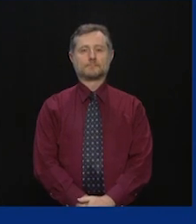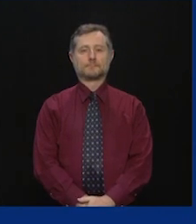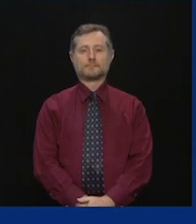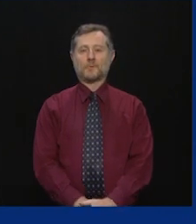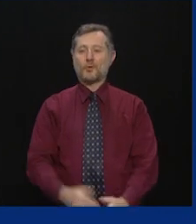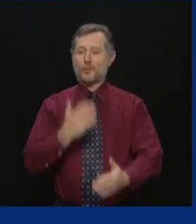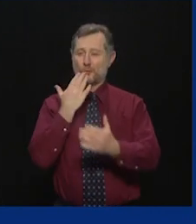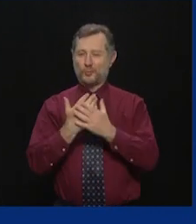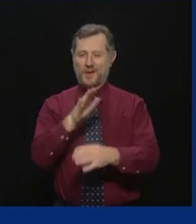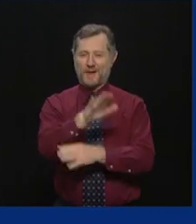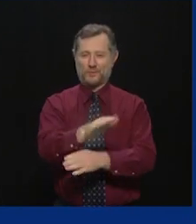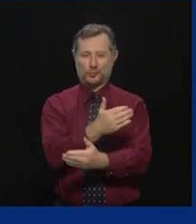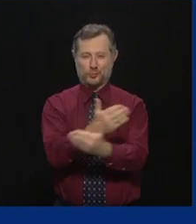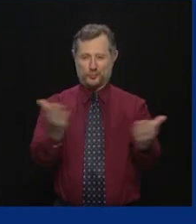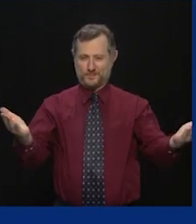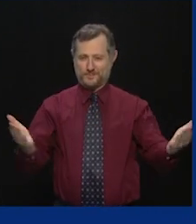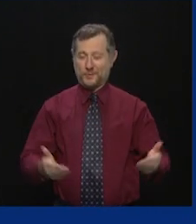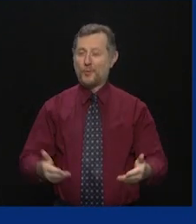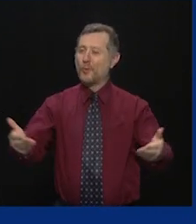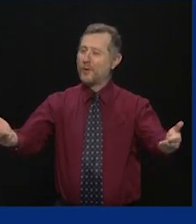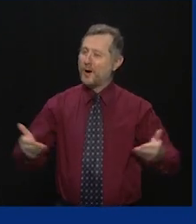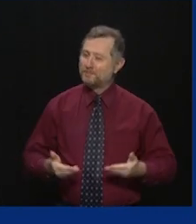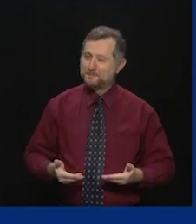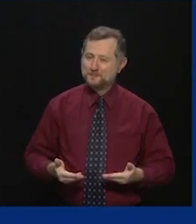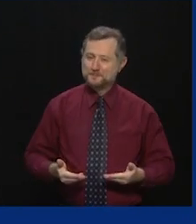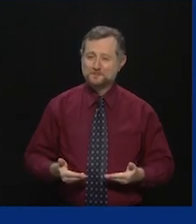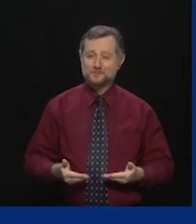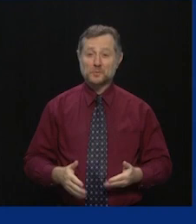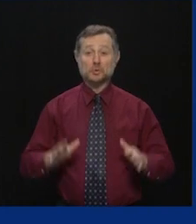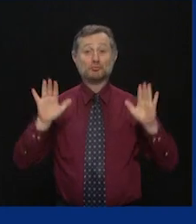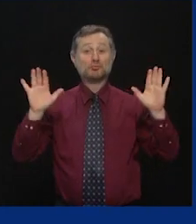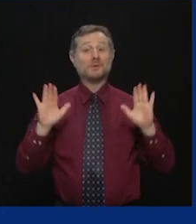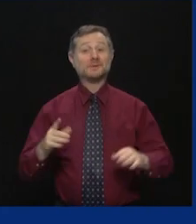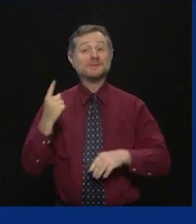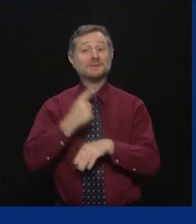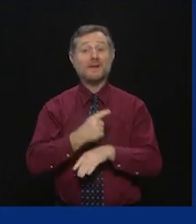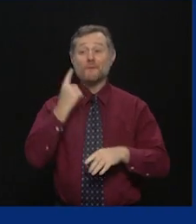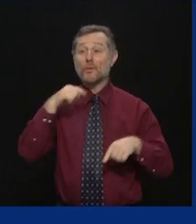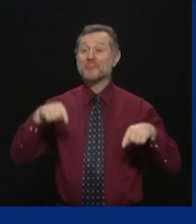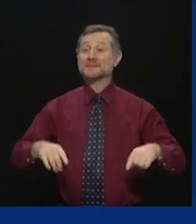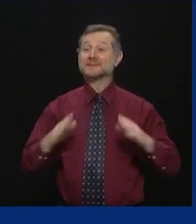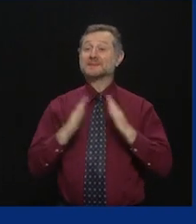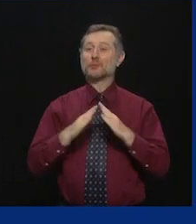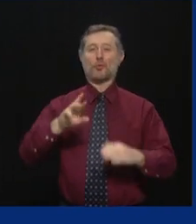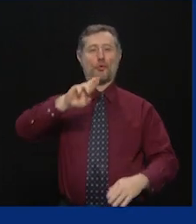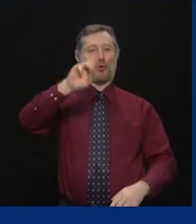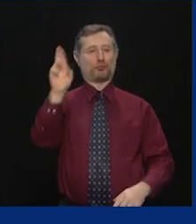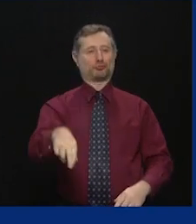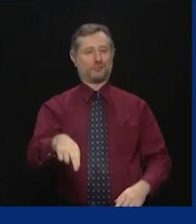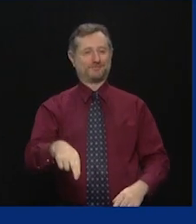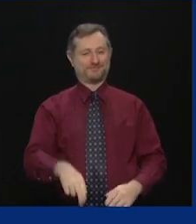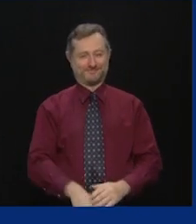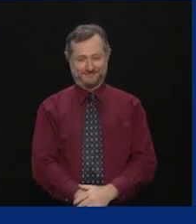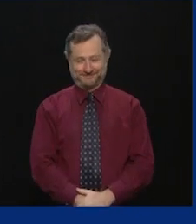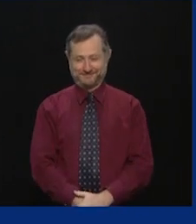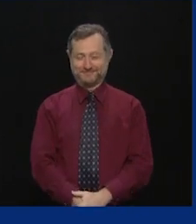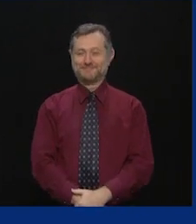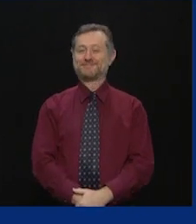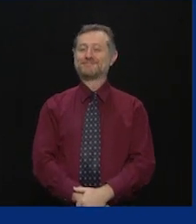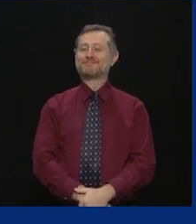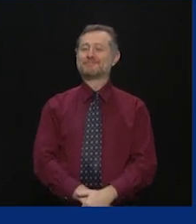Good afternoon, and welcome to a great day for downtown Rochester. I'm Joe Stefko, president of